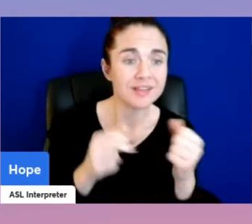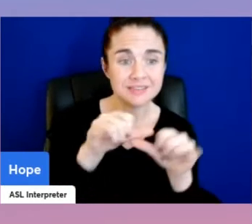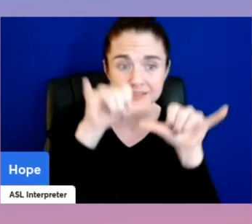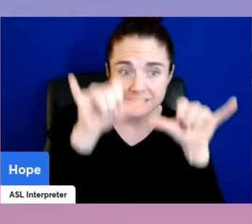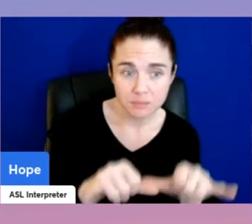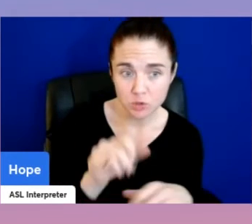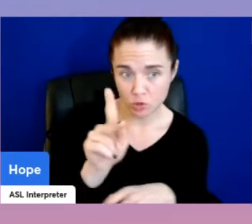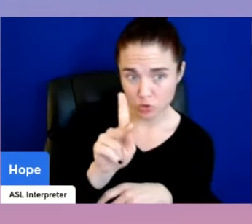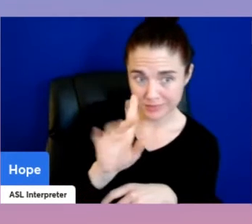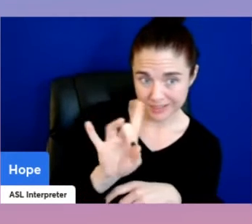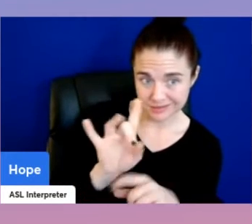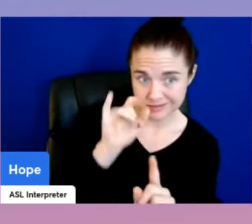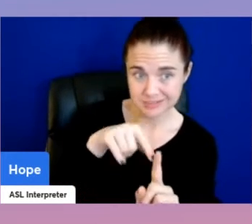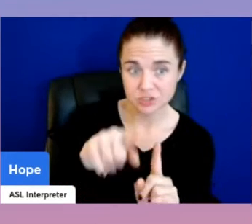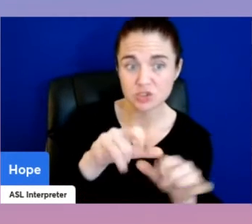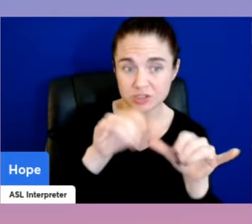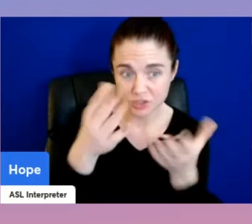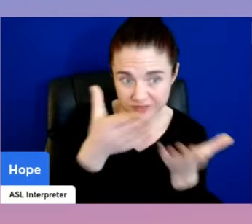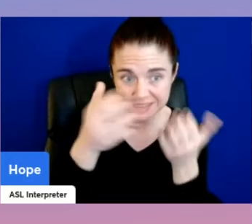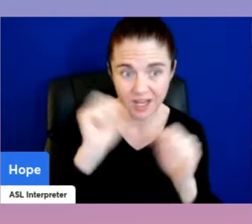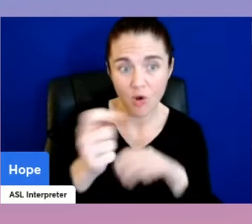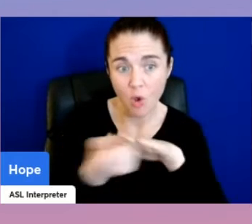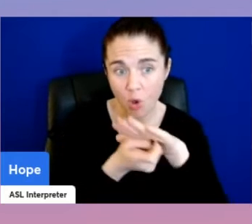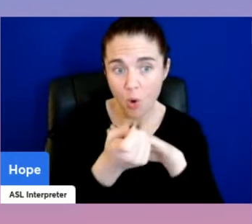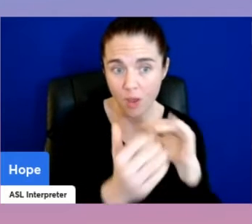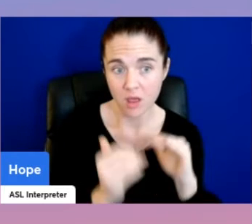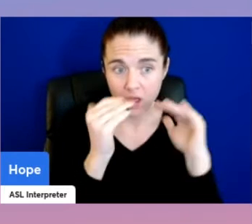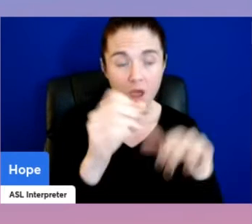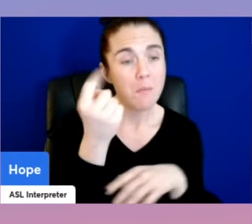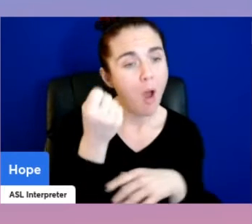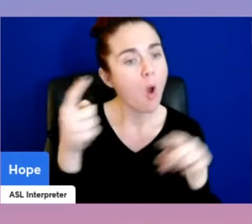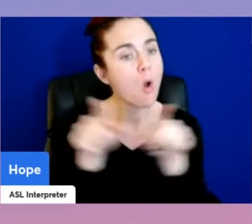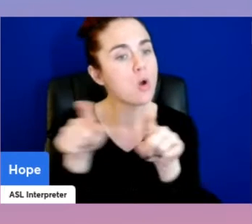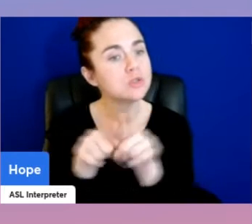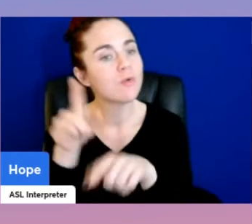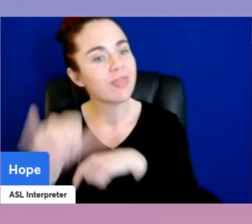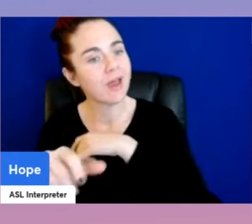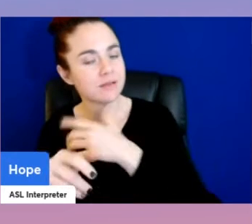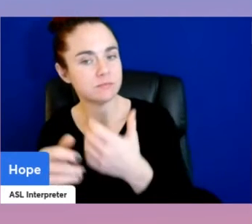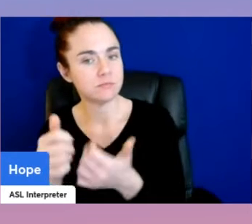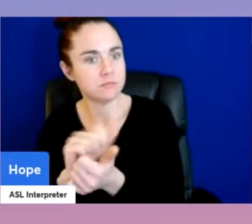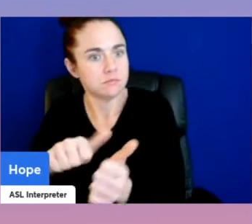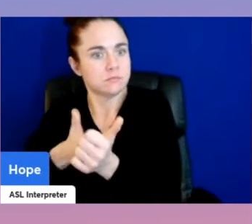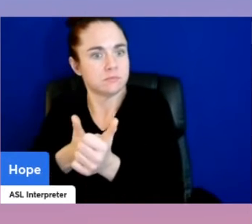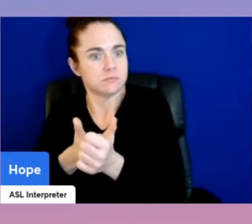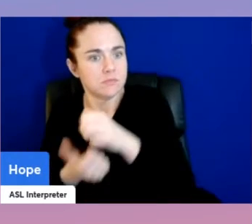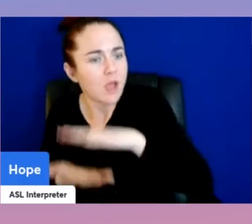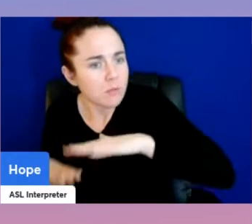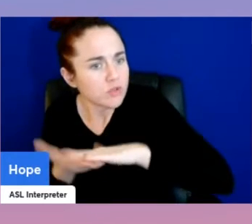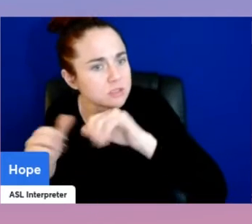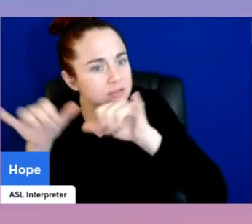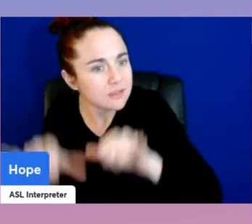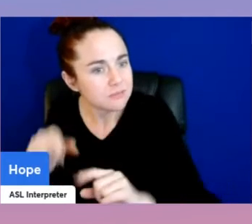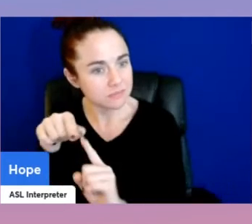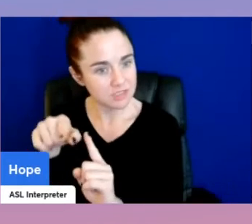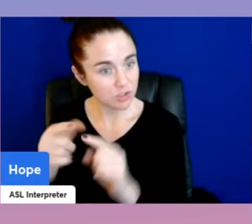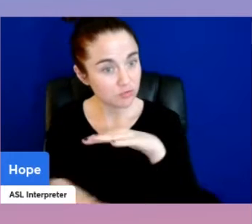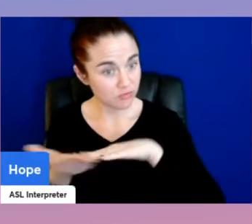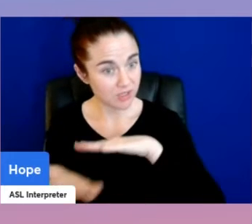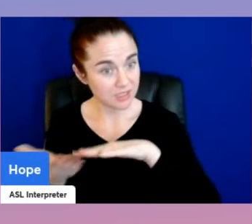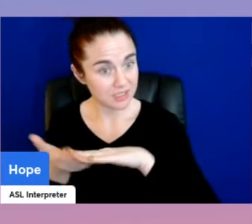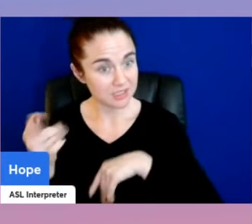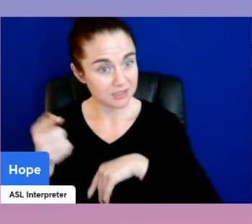system Kubernetes services to be auto-upgraded, but also the underlying operating systems that are running on